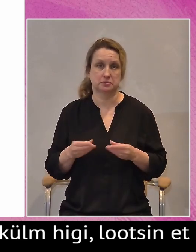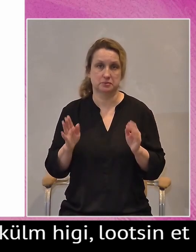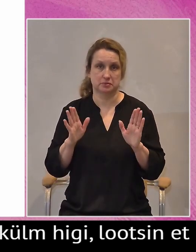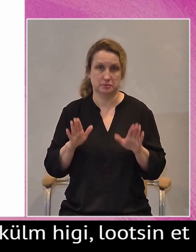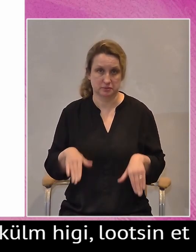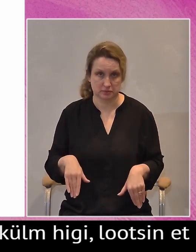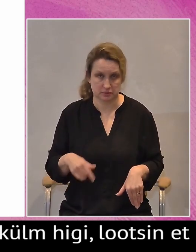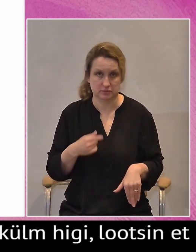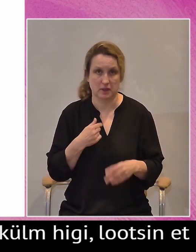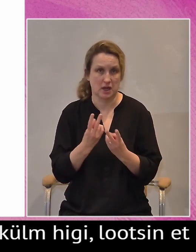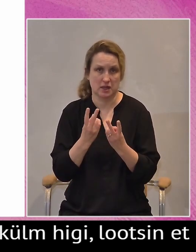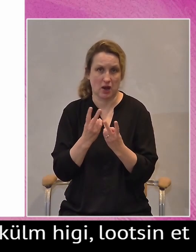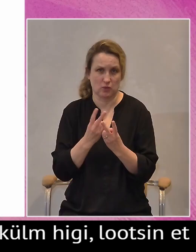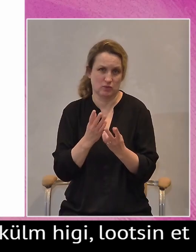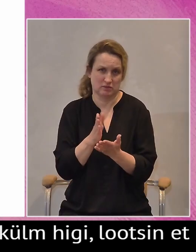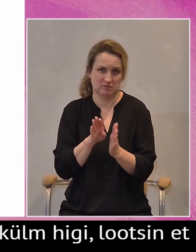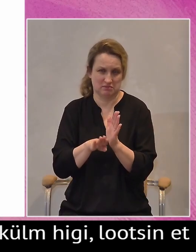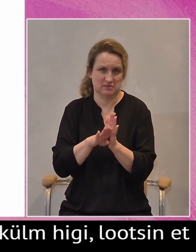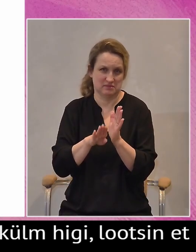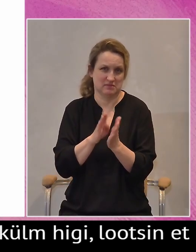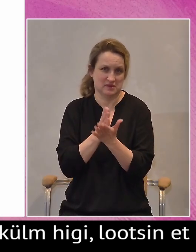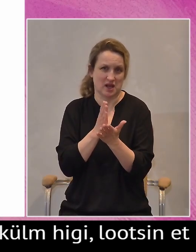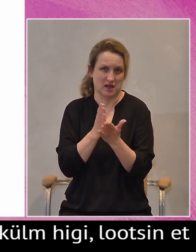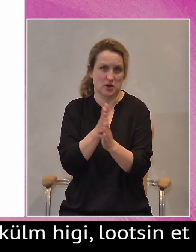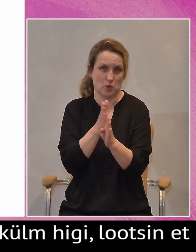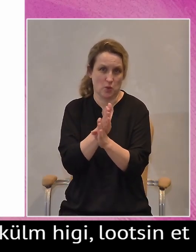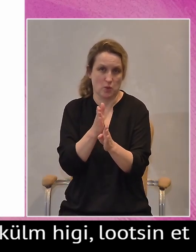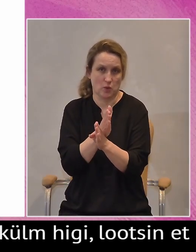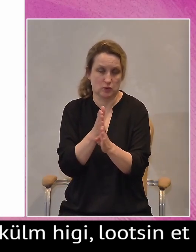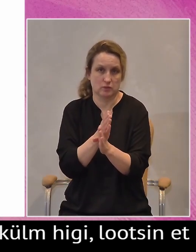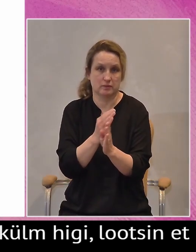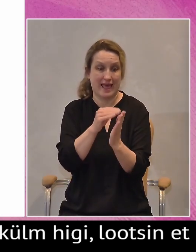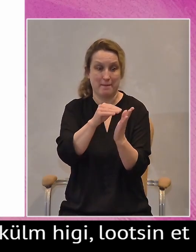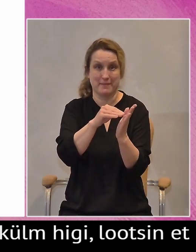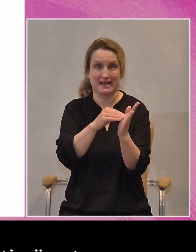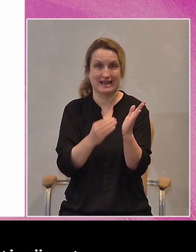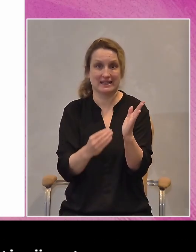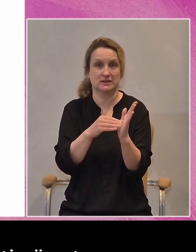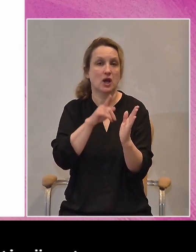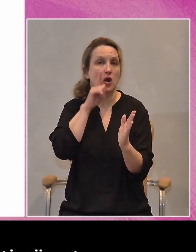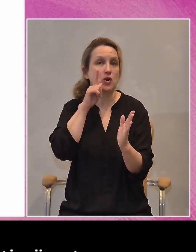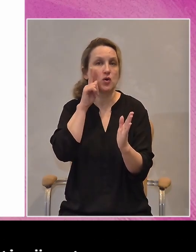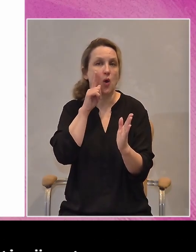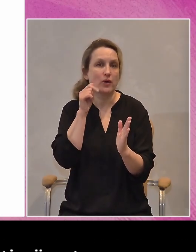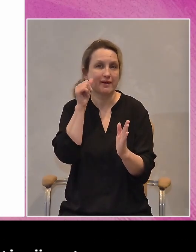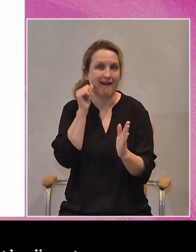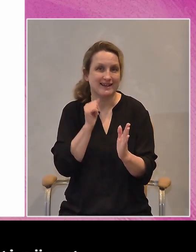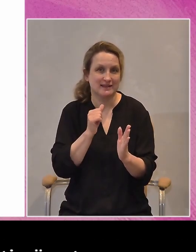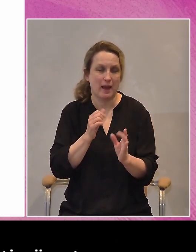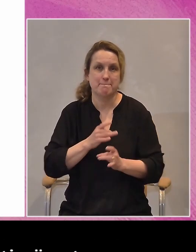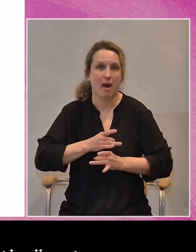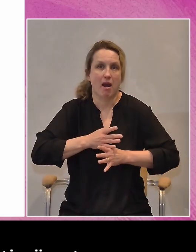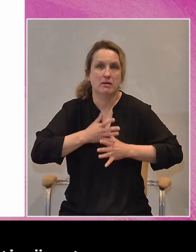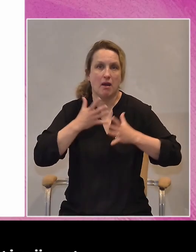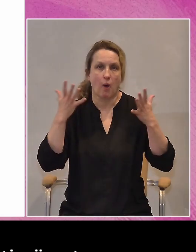ambulance got to me in 30 minutes because they thought it wasn't life-threatening, that it was due to anxiety.